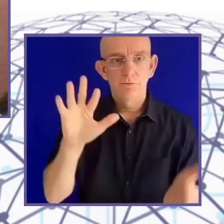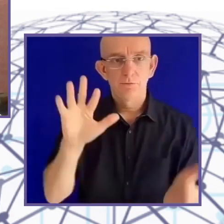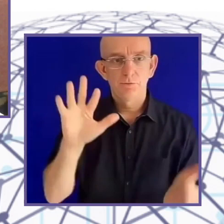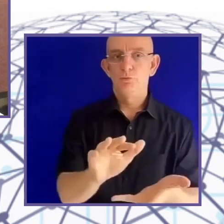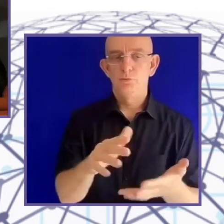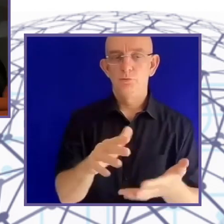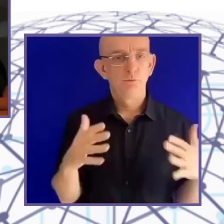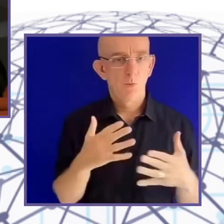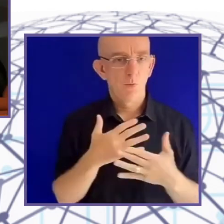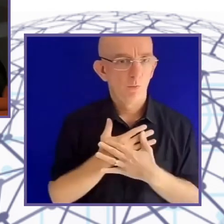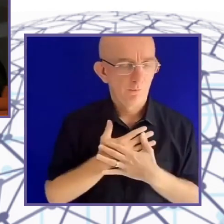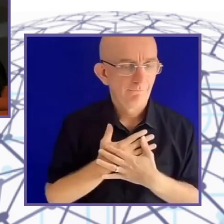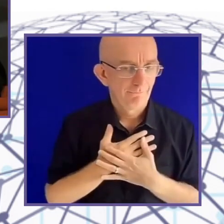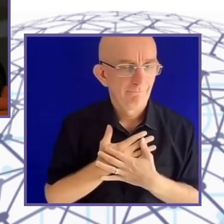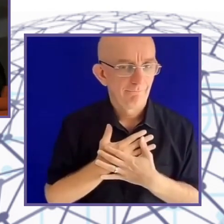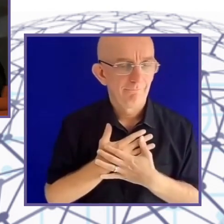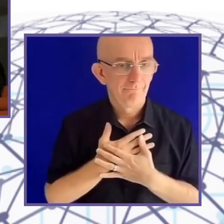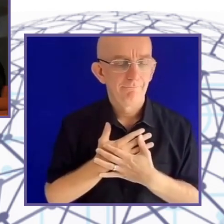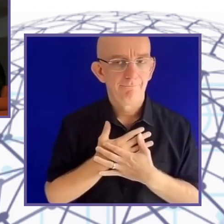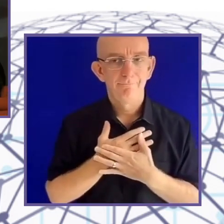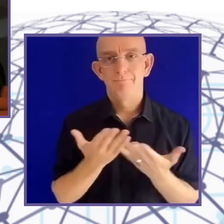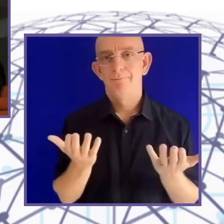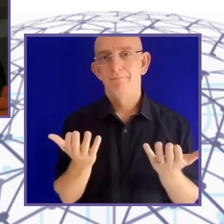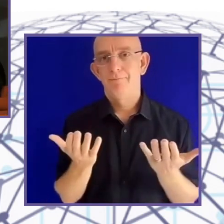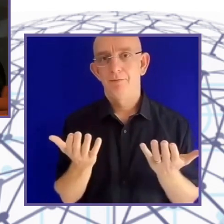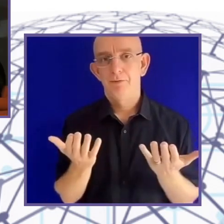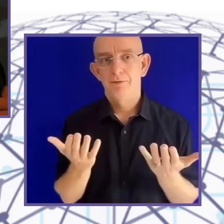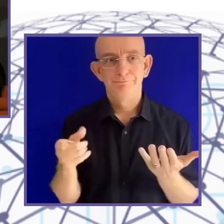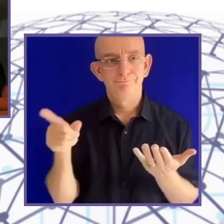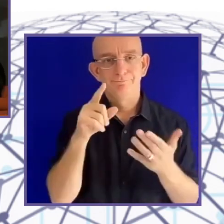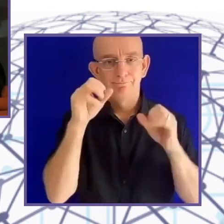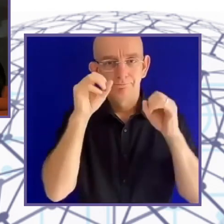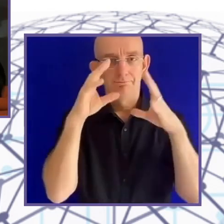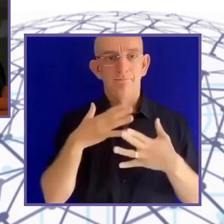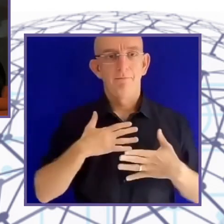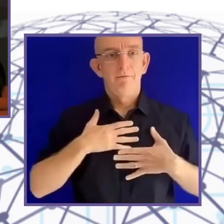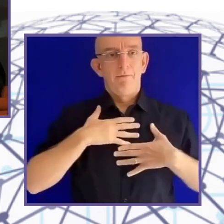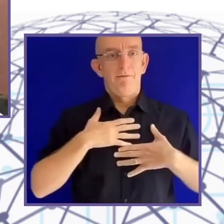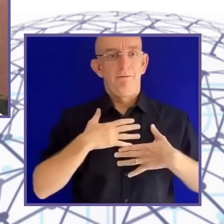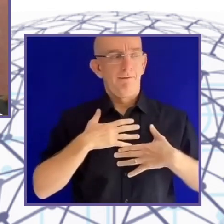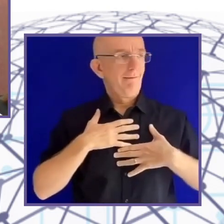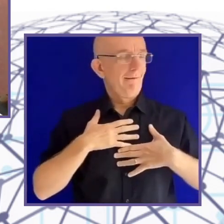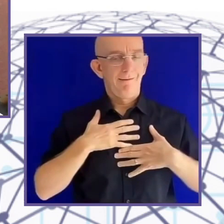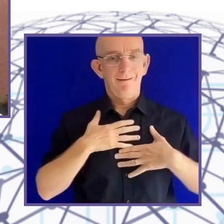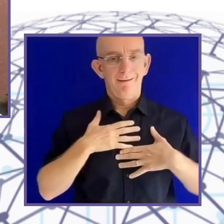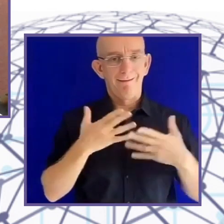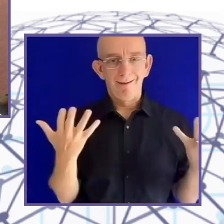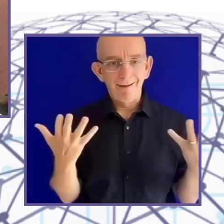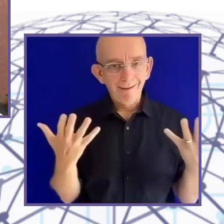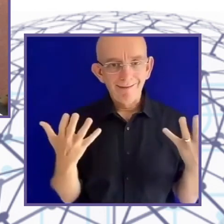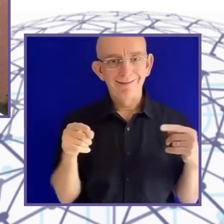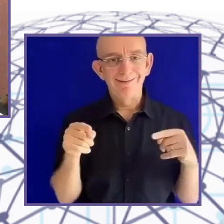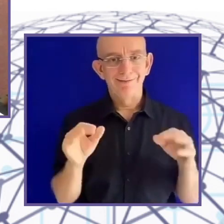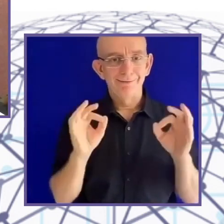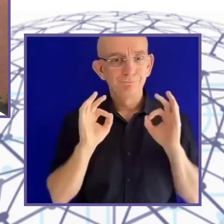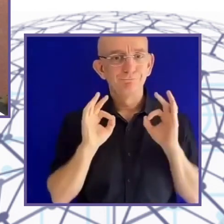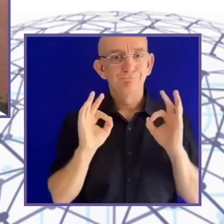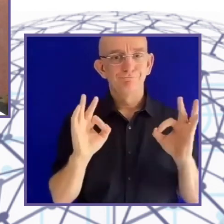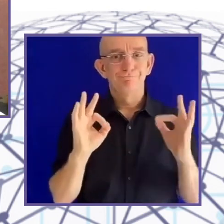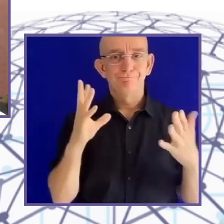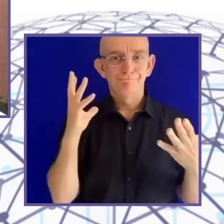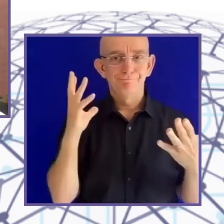And of course, there was another benefit that we probably hadn't even considered, that through conducting